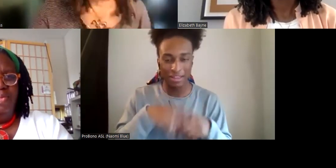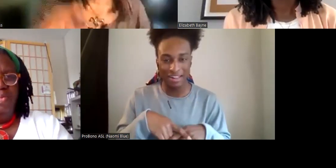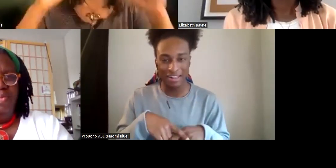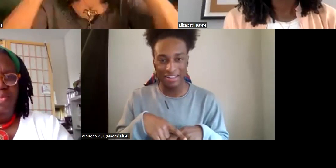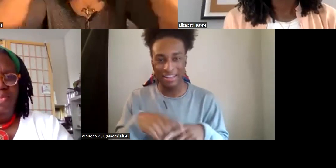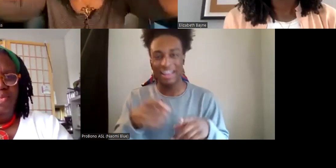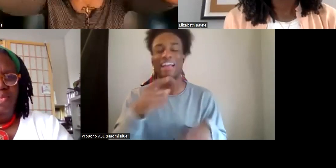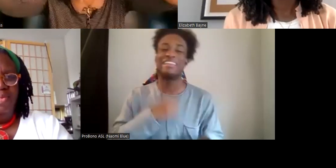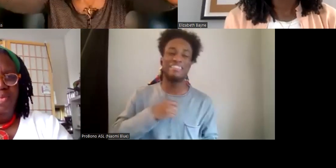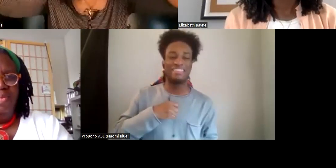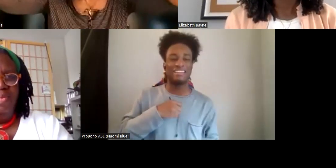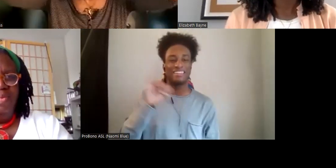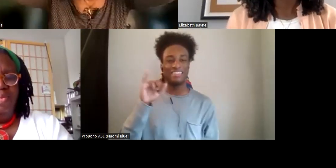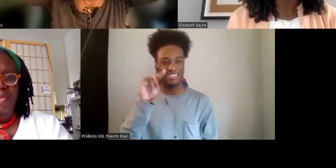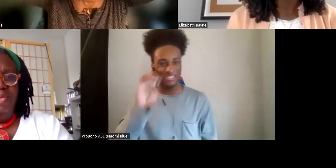Sorry.